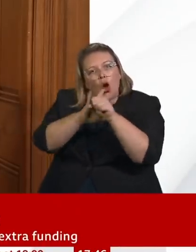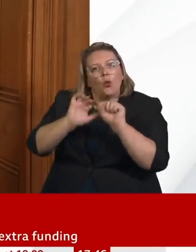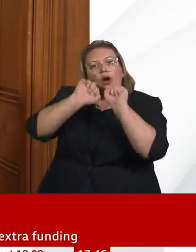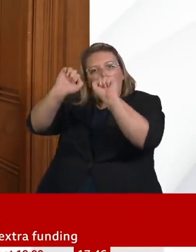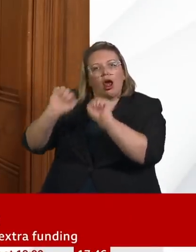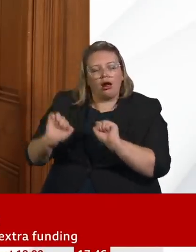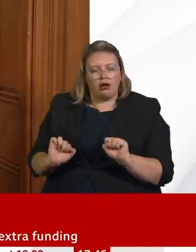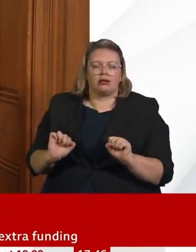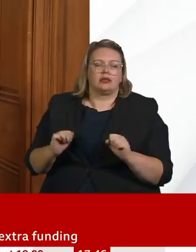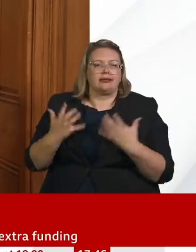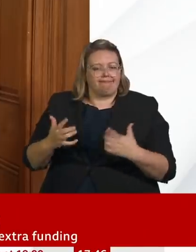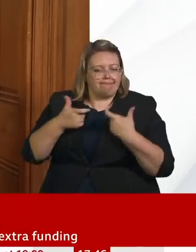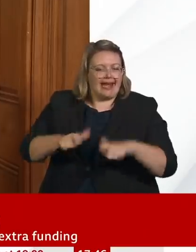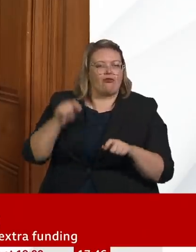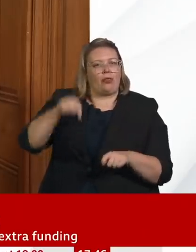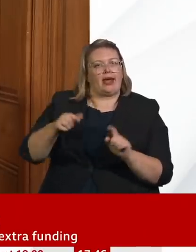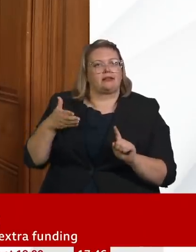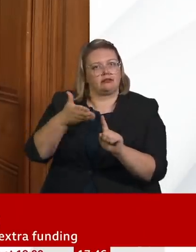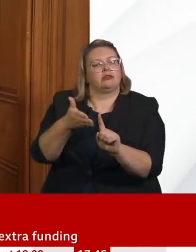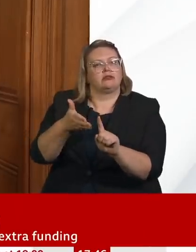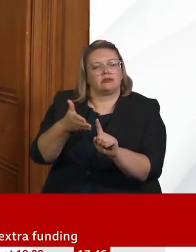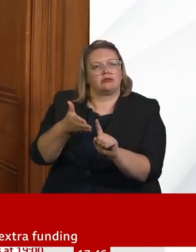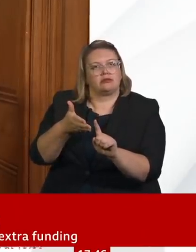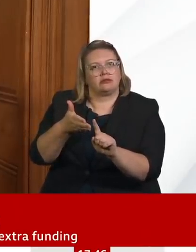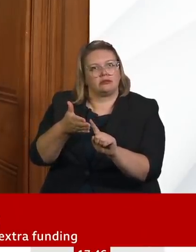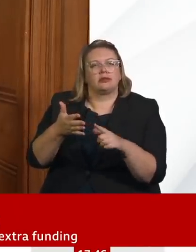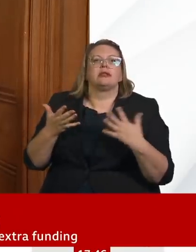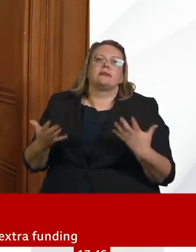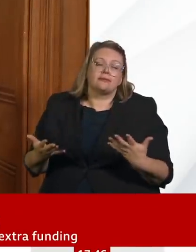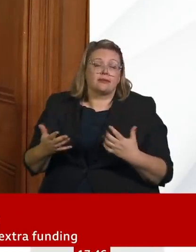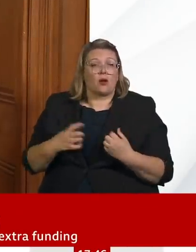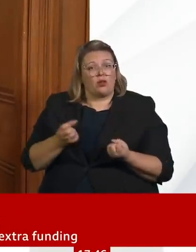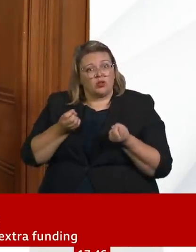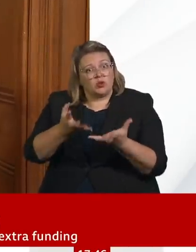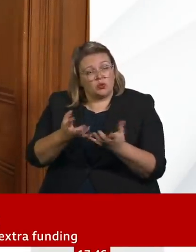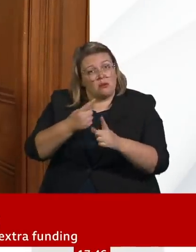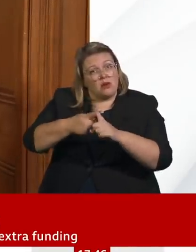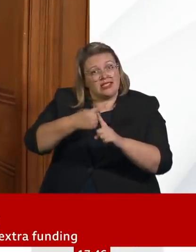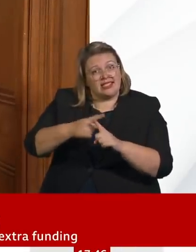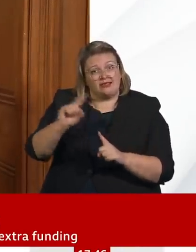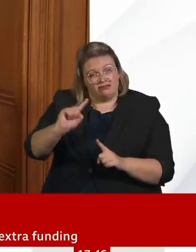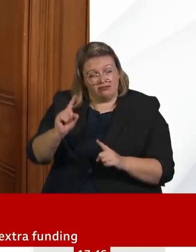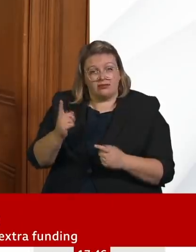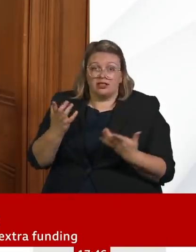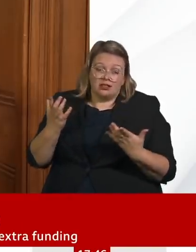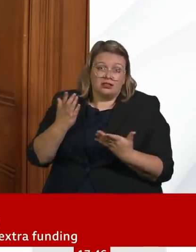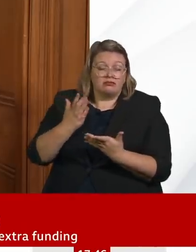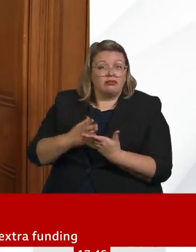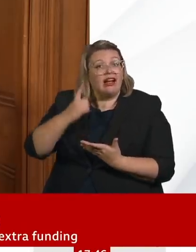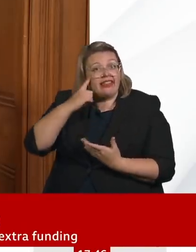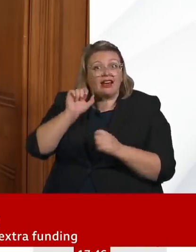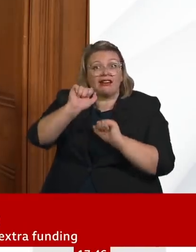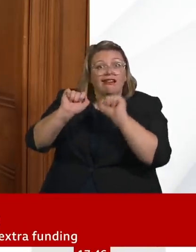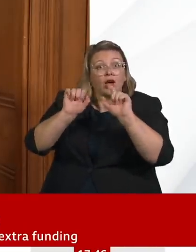were going to do. And just to sort of give everybody some hope, if you look at what is actually happening with the universities,